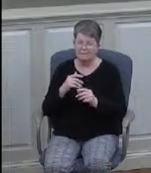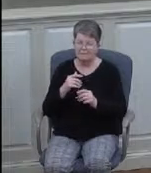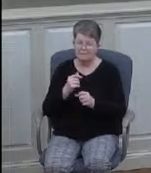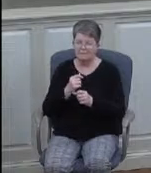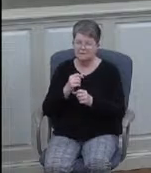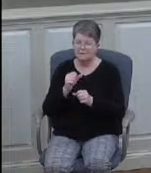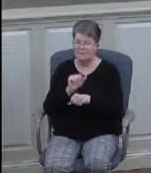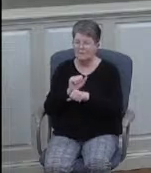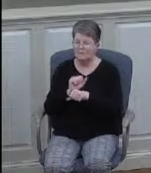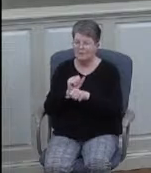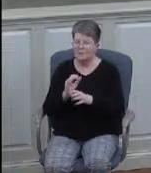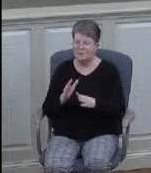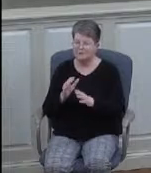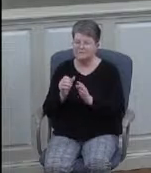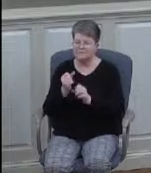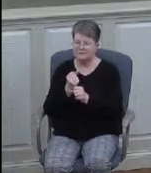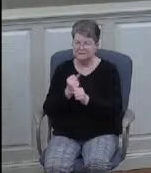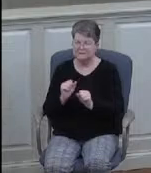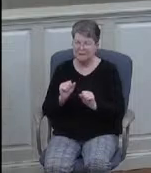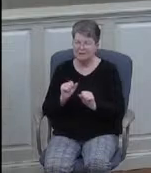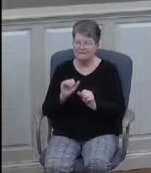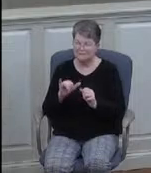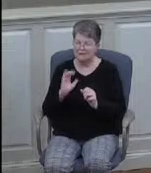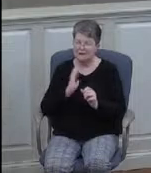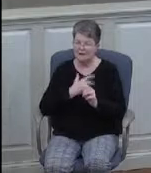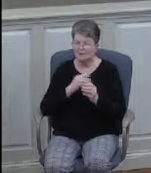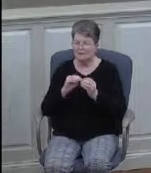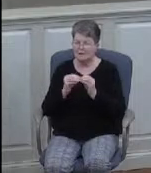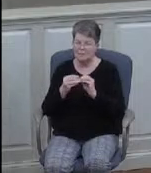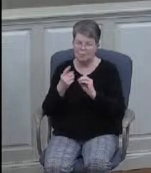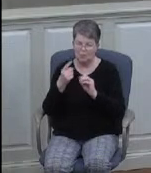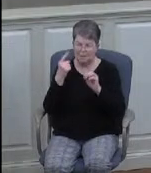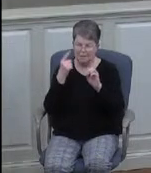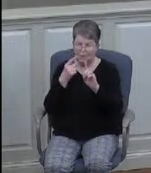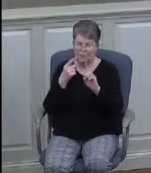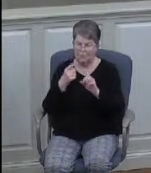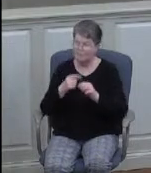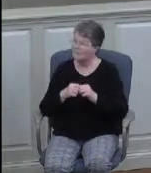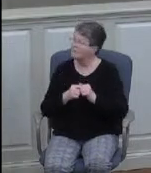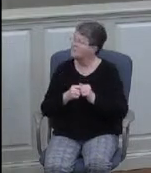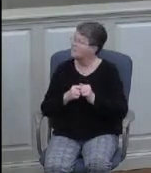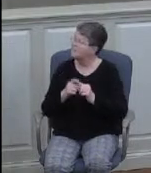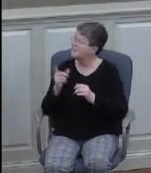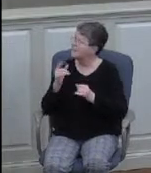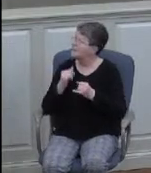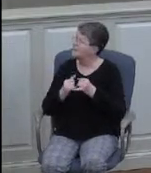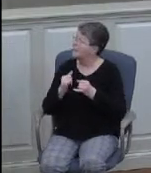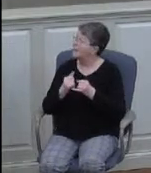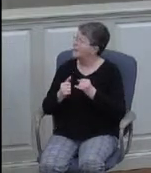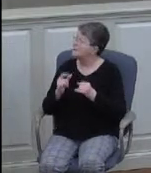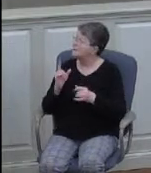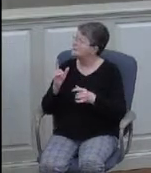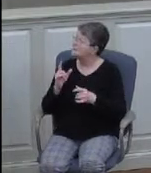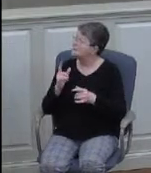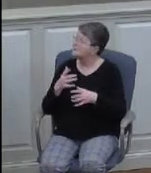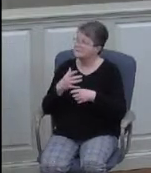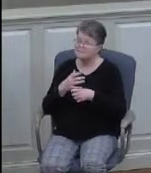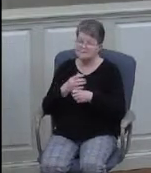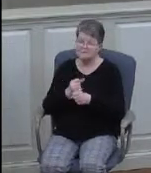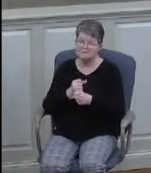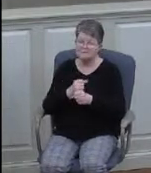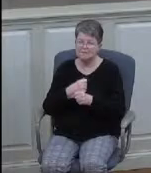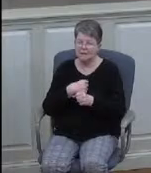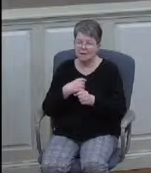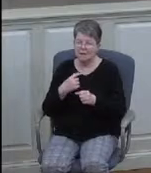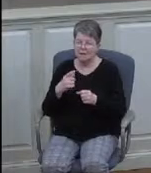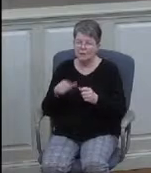employees safe, which is the ultimate goal. Okay. Now, this last part, this is just a synopsis. So I went back